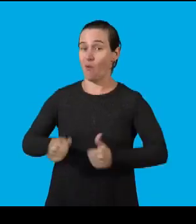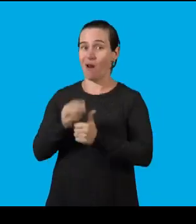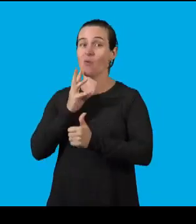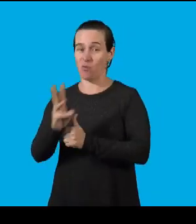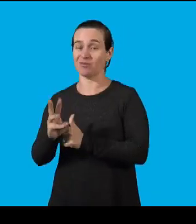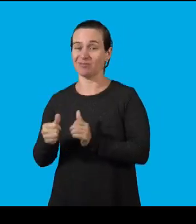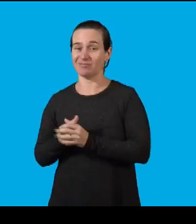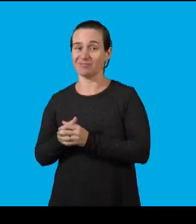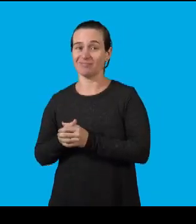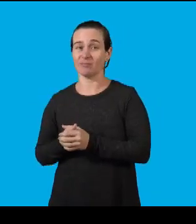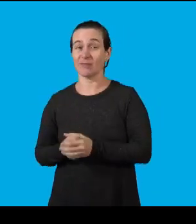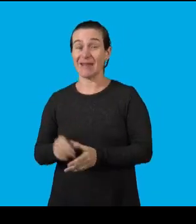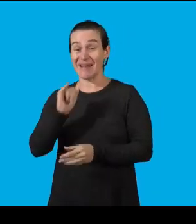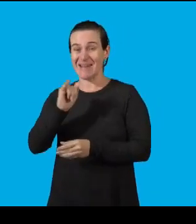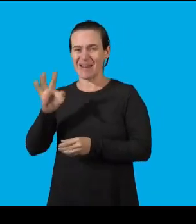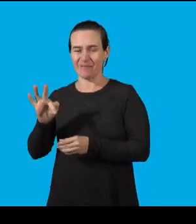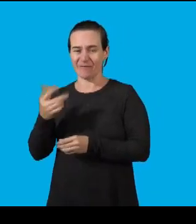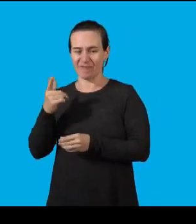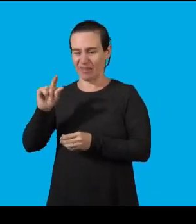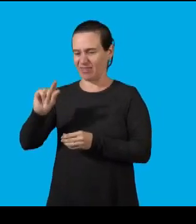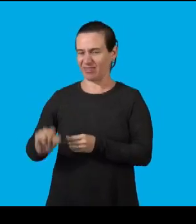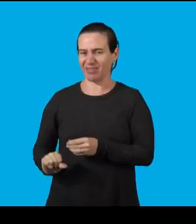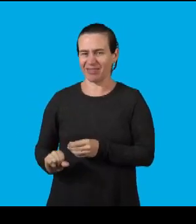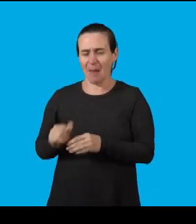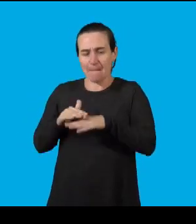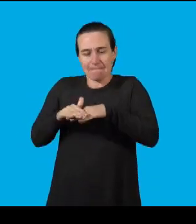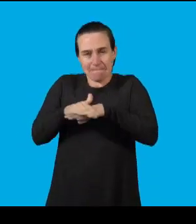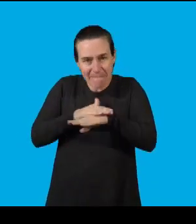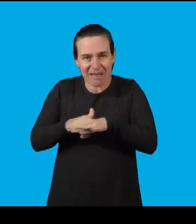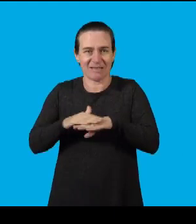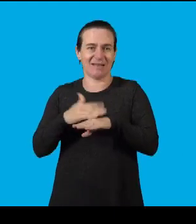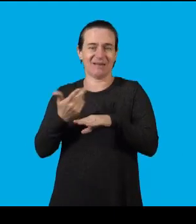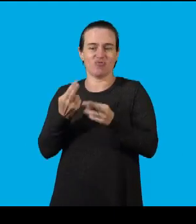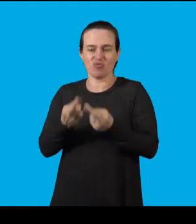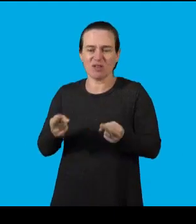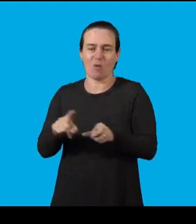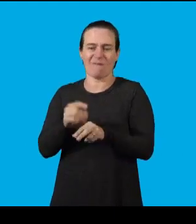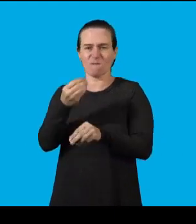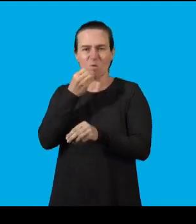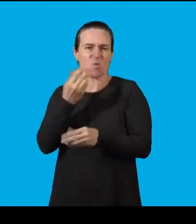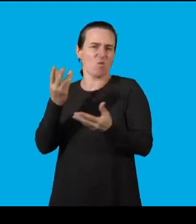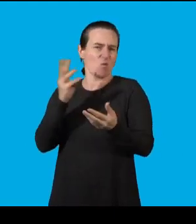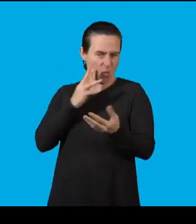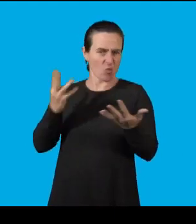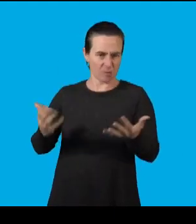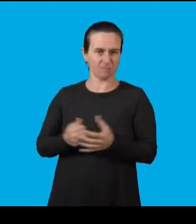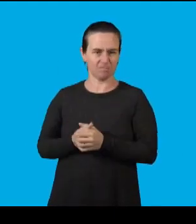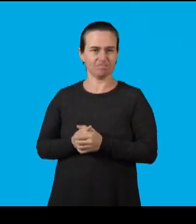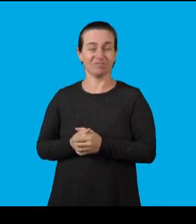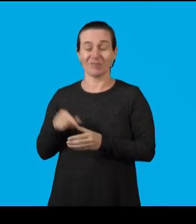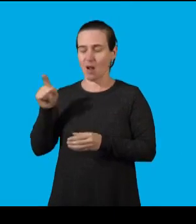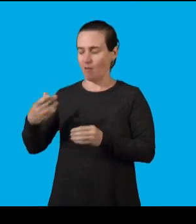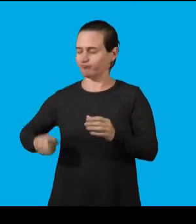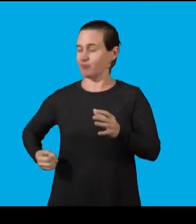it does say that in the source, where there is lack of basic resources. They